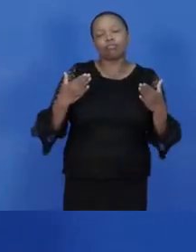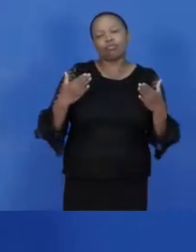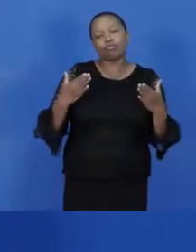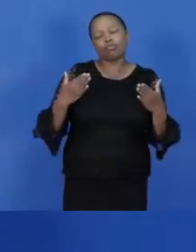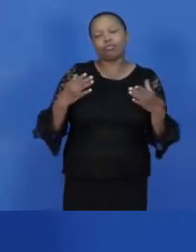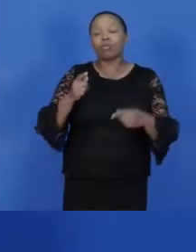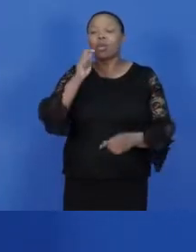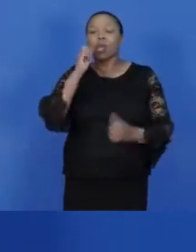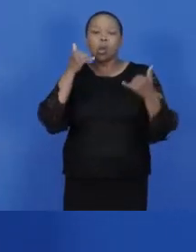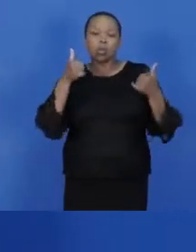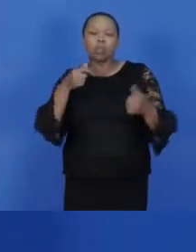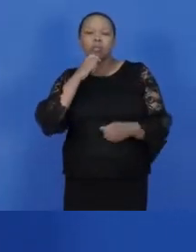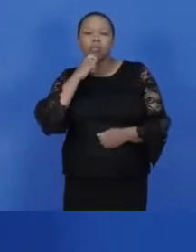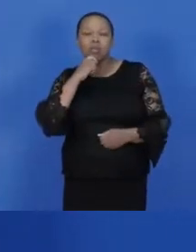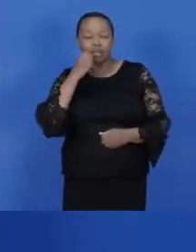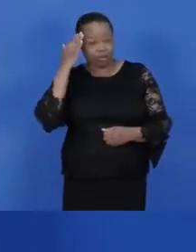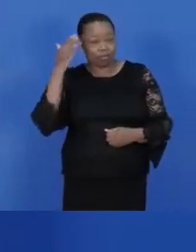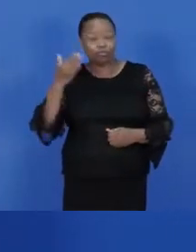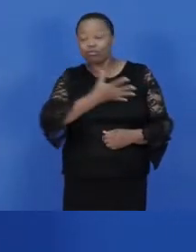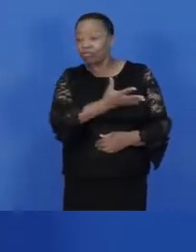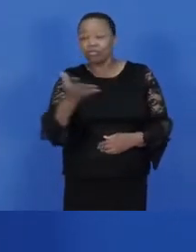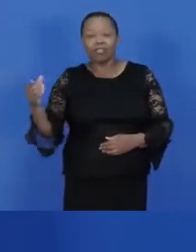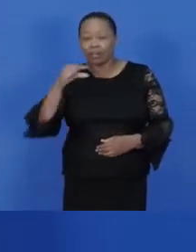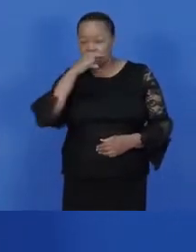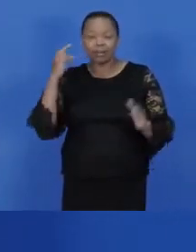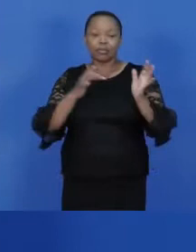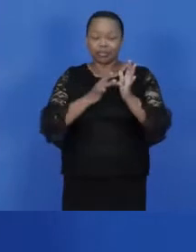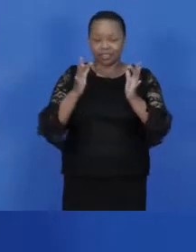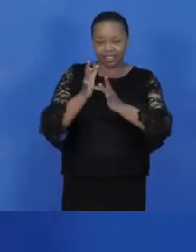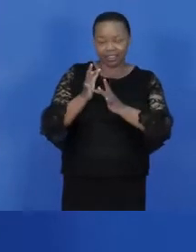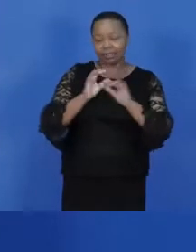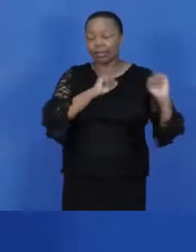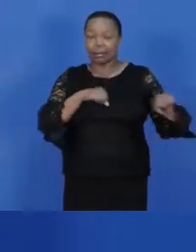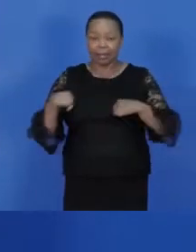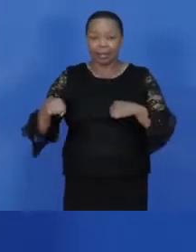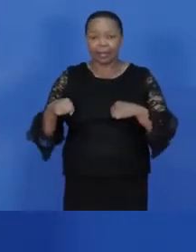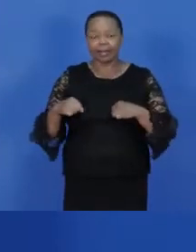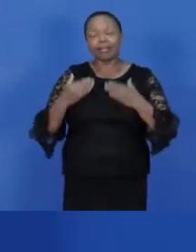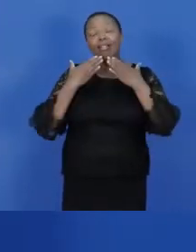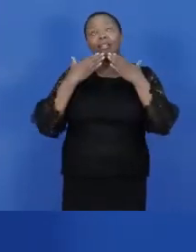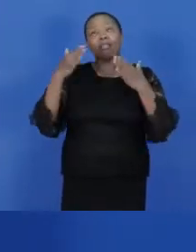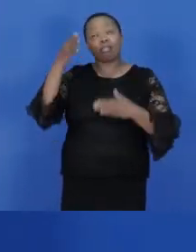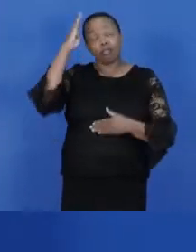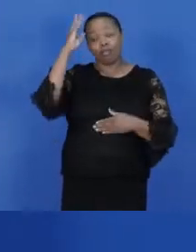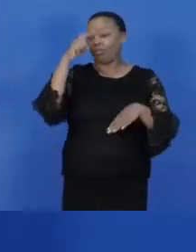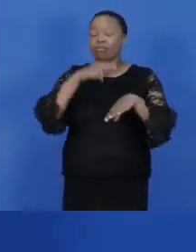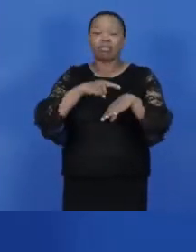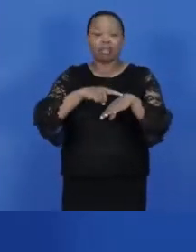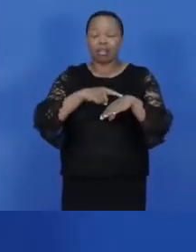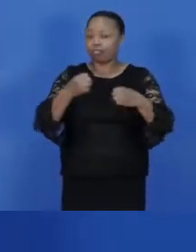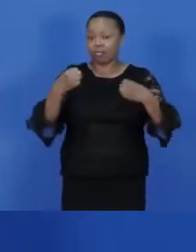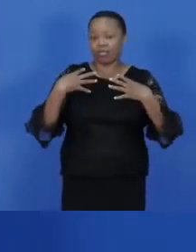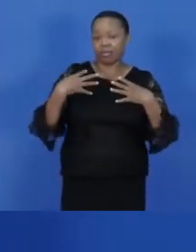Thank you very much. Good morning. Let me greet every one of you in the name of Jesus Christ. Amen. I thank God for this